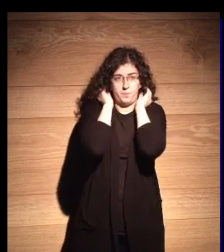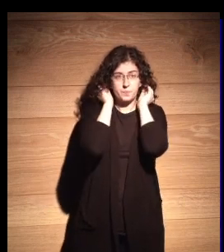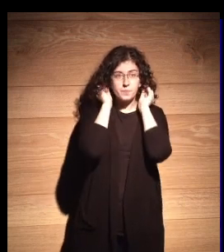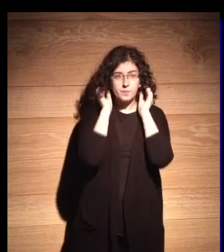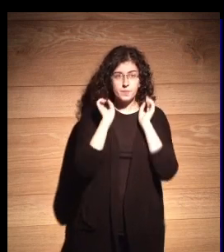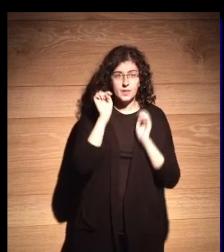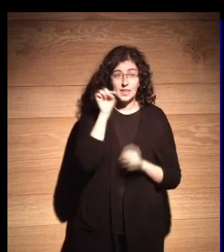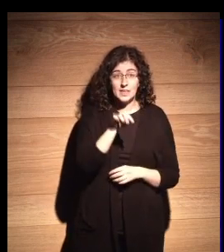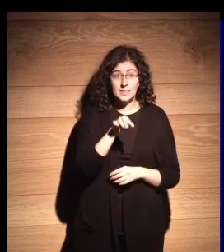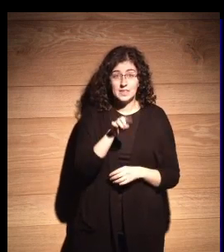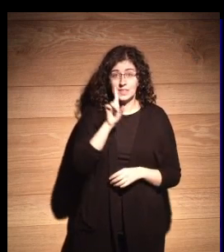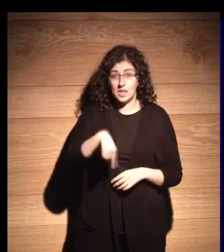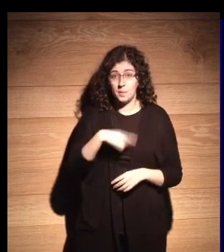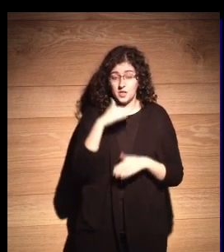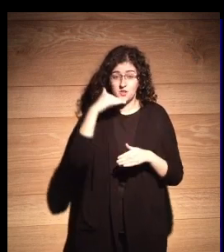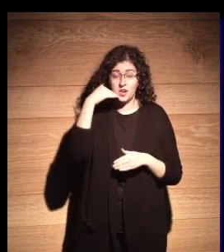really.